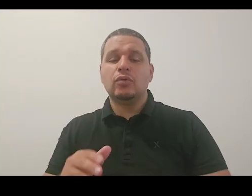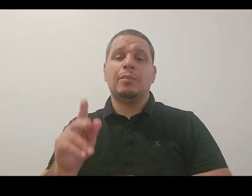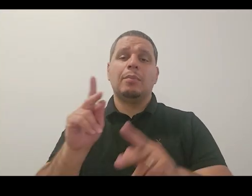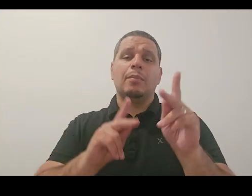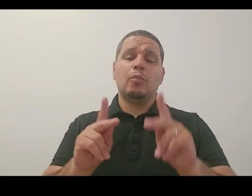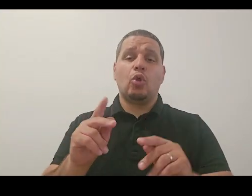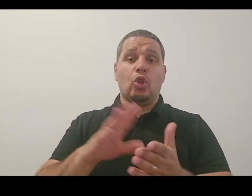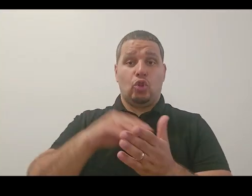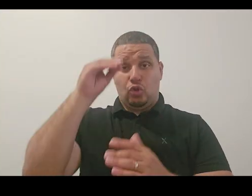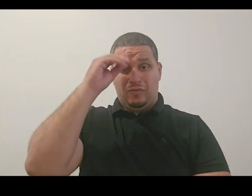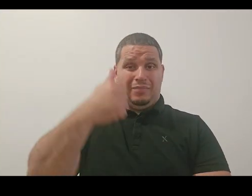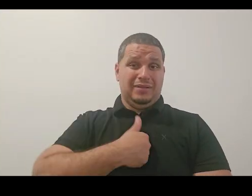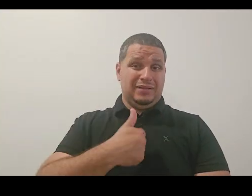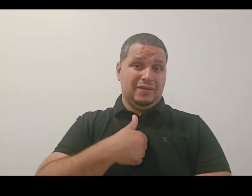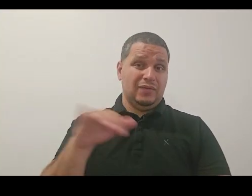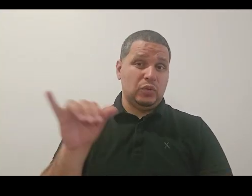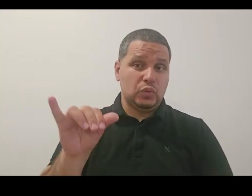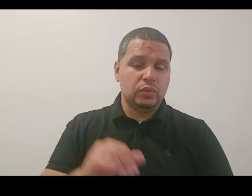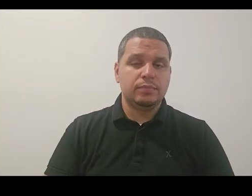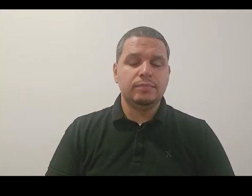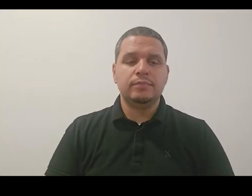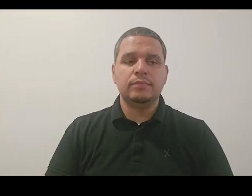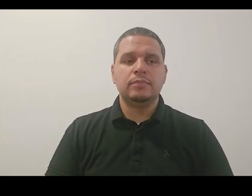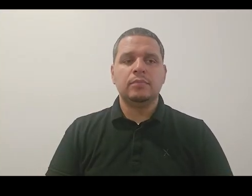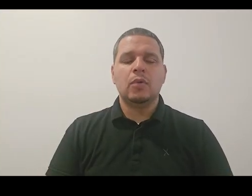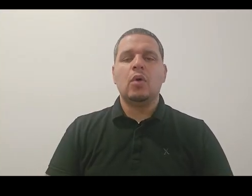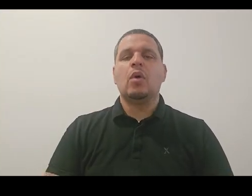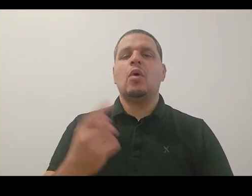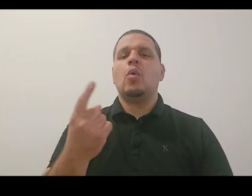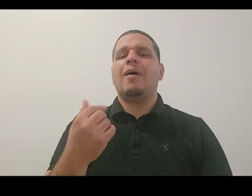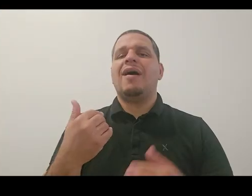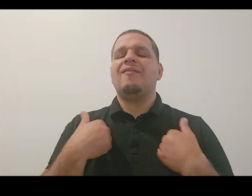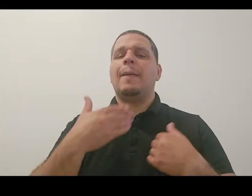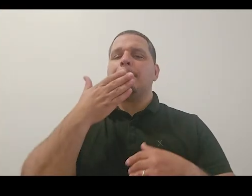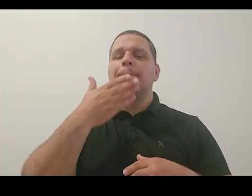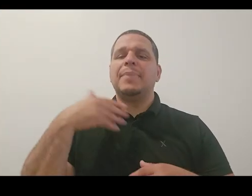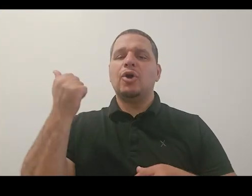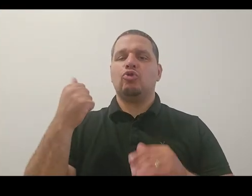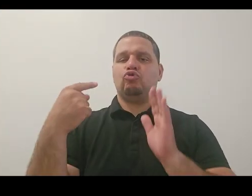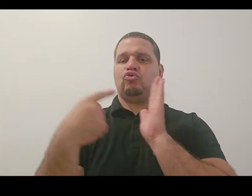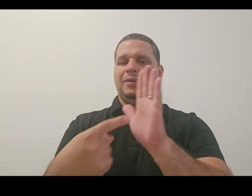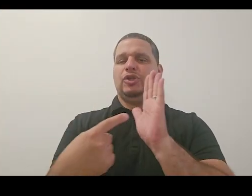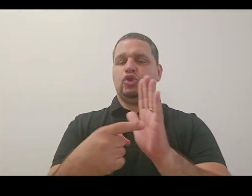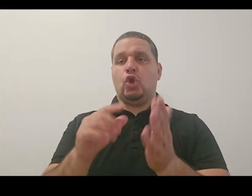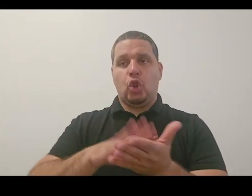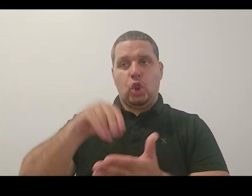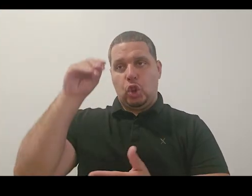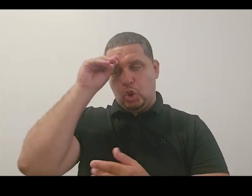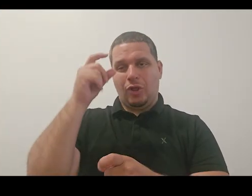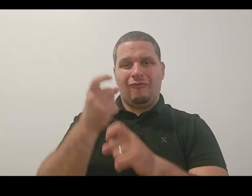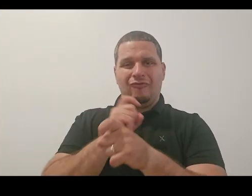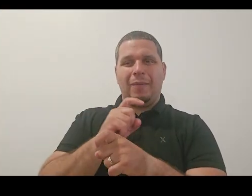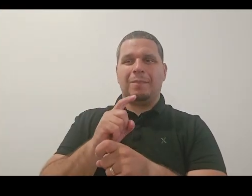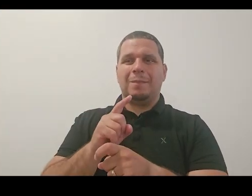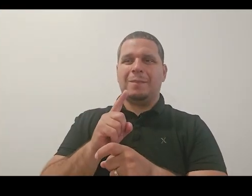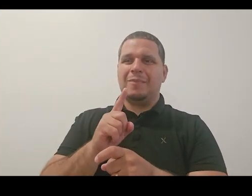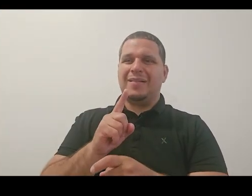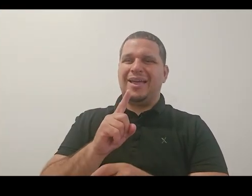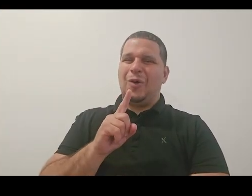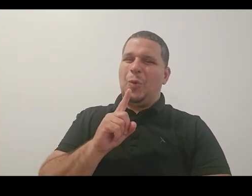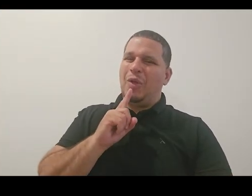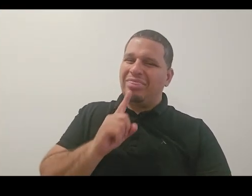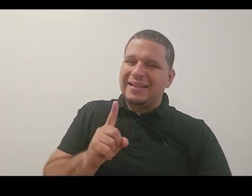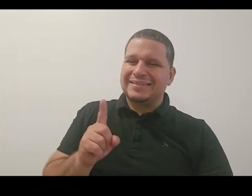and also keep learning from myself, is first of all, like just having much better representation and learning from